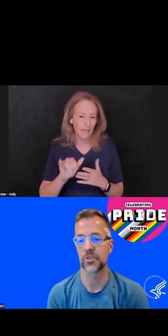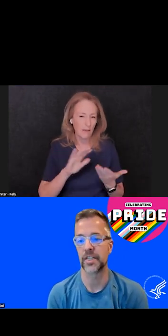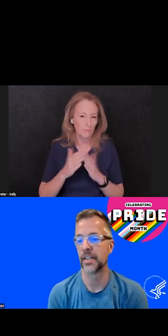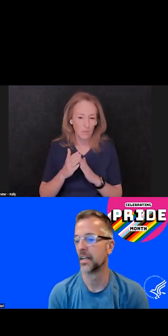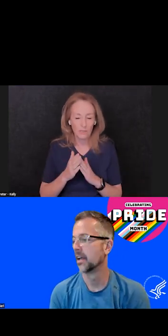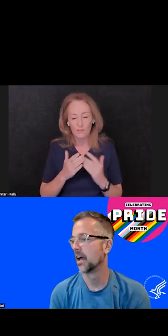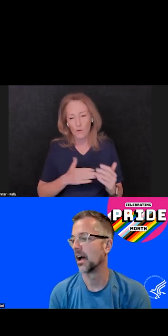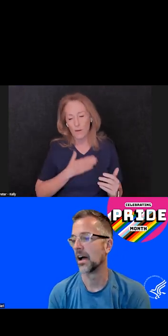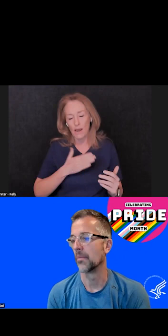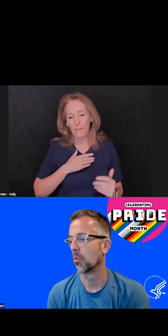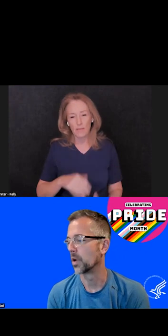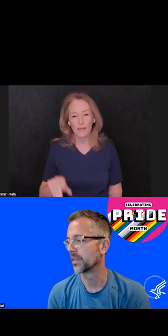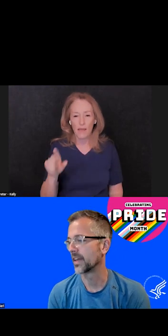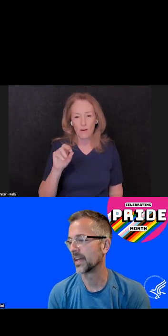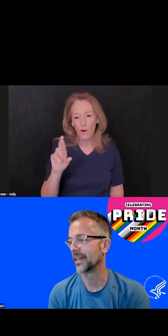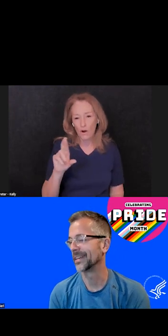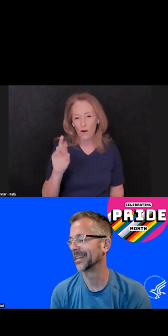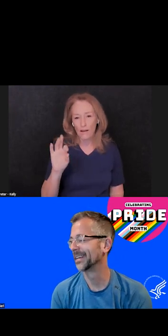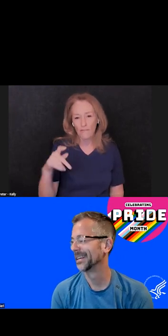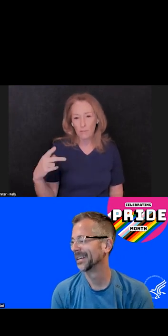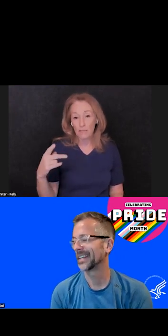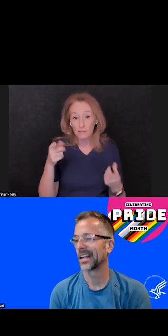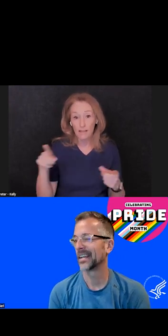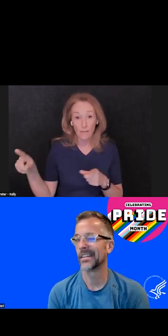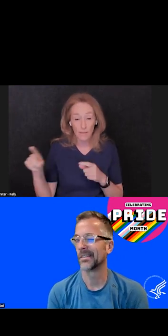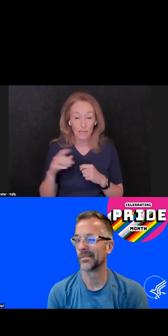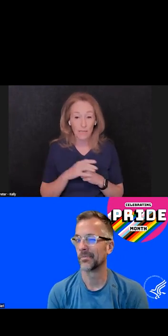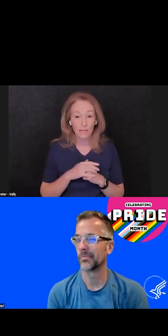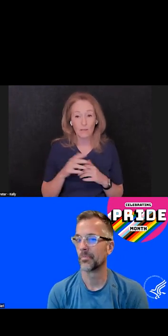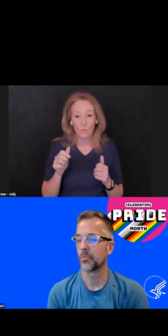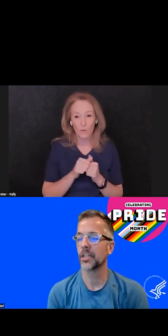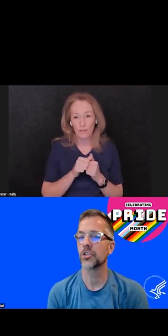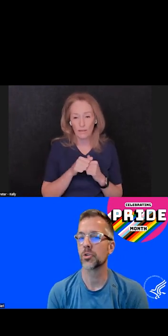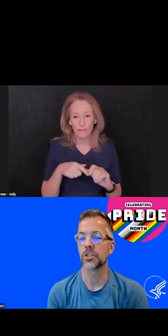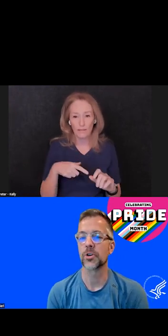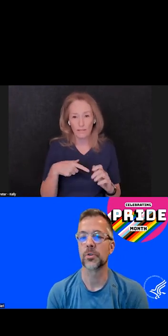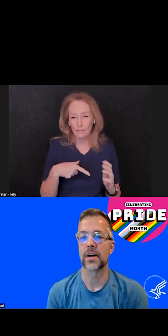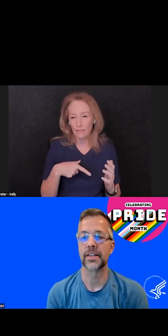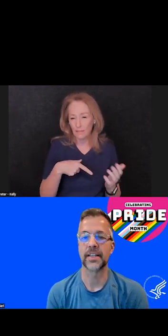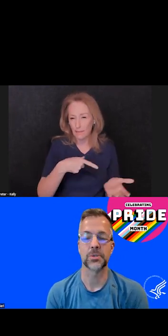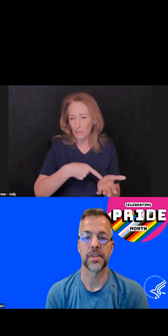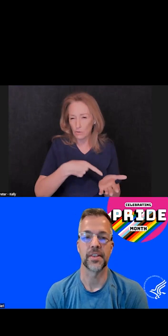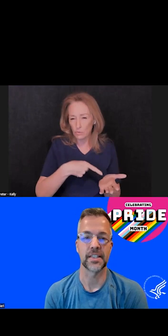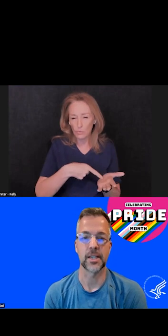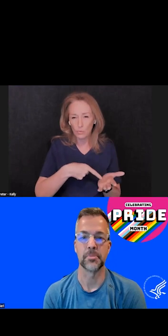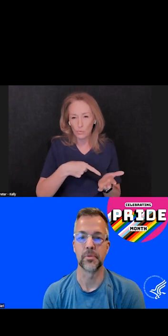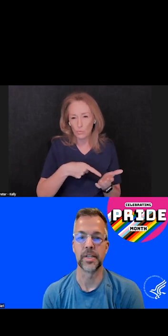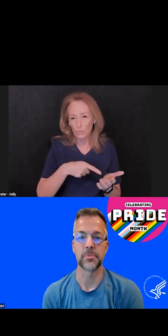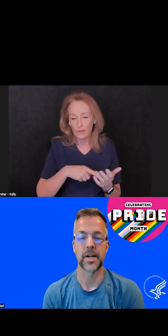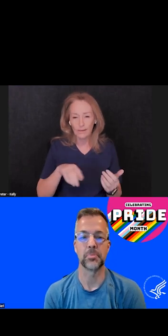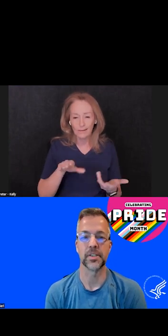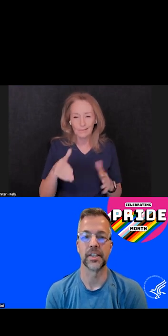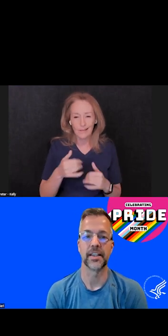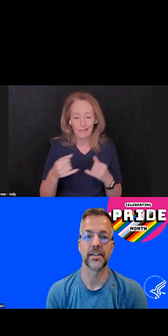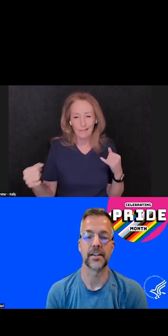out on the street with a deadline pretty short turnaround. I think it's within the next couple of weeks,